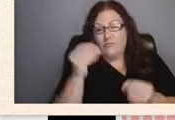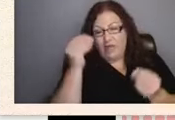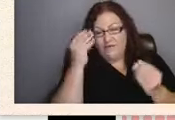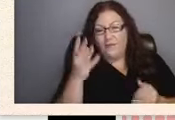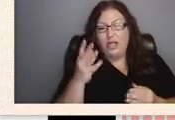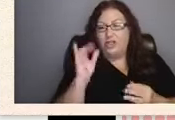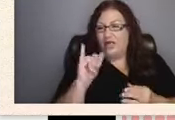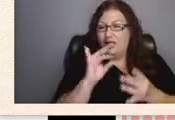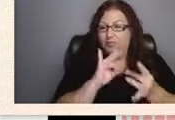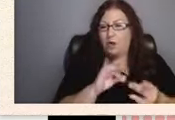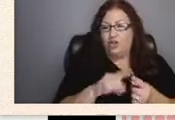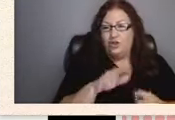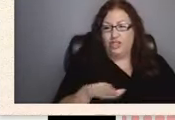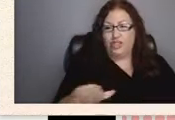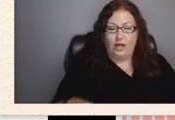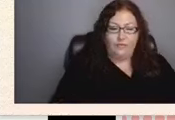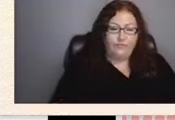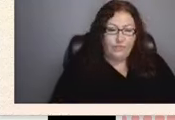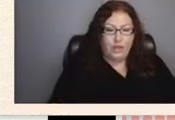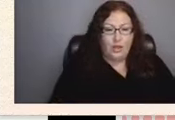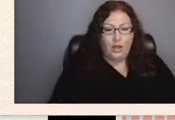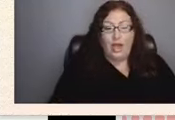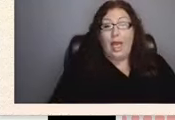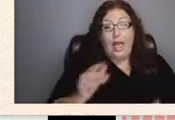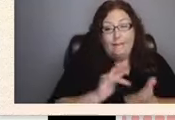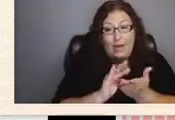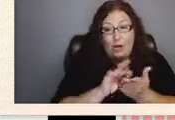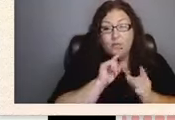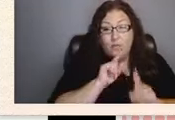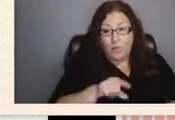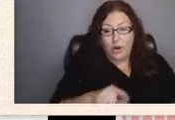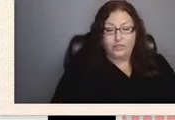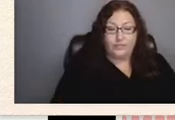child, and medical reports.